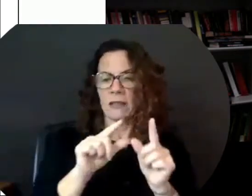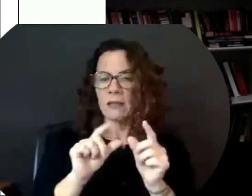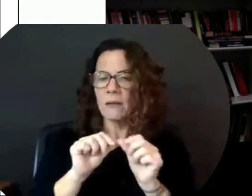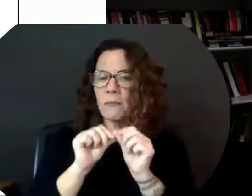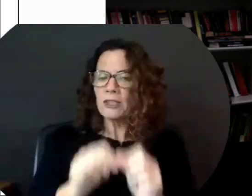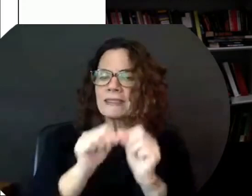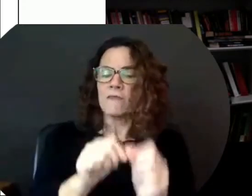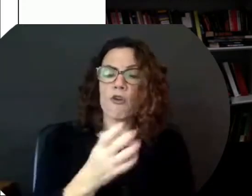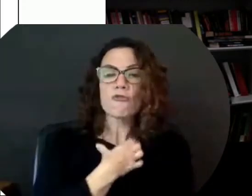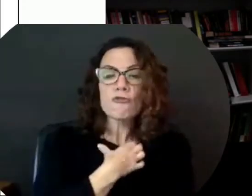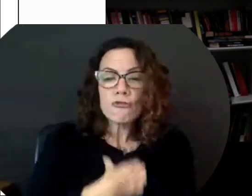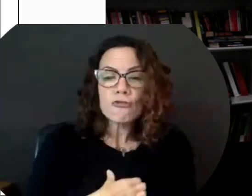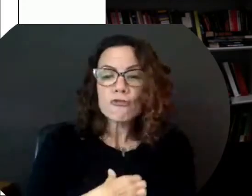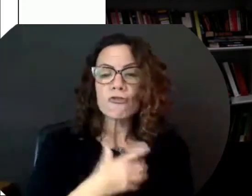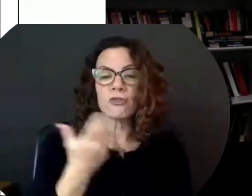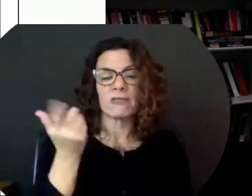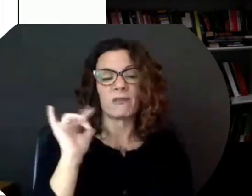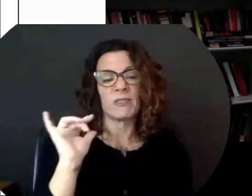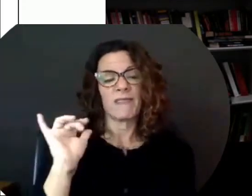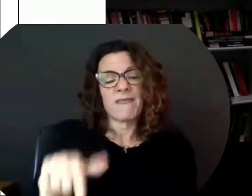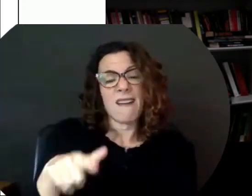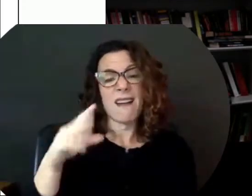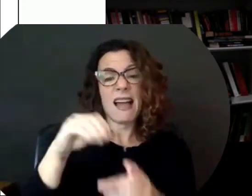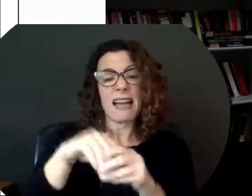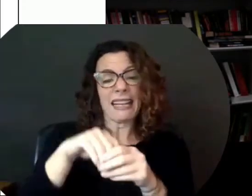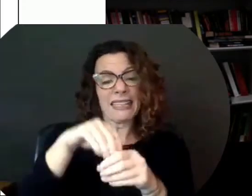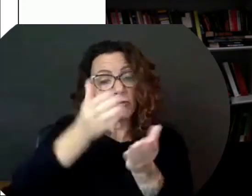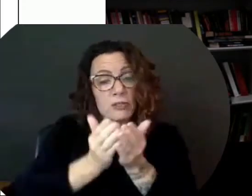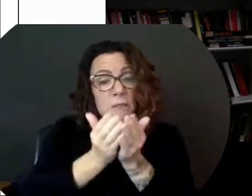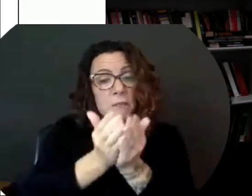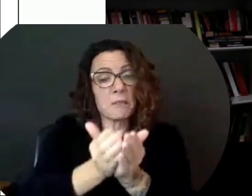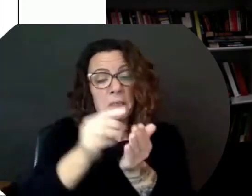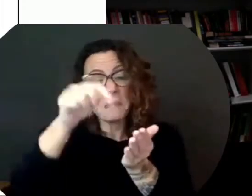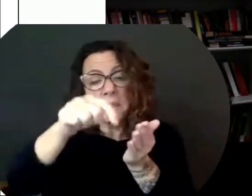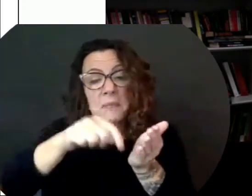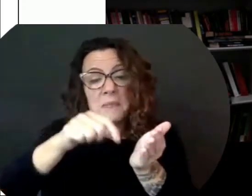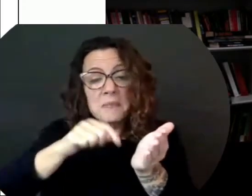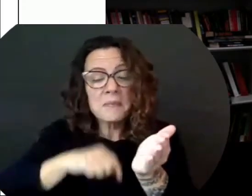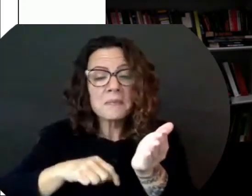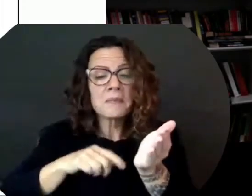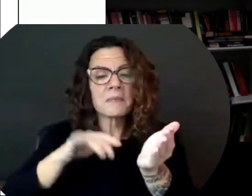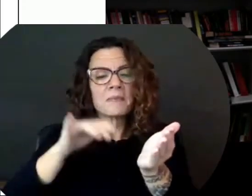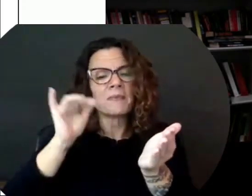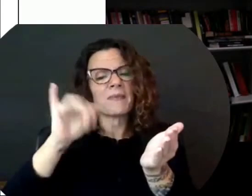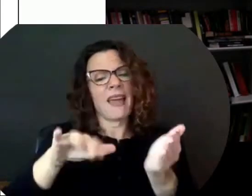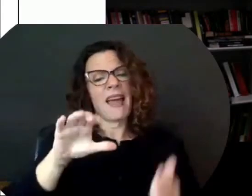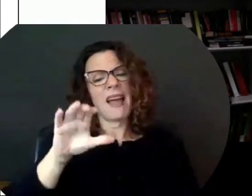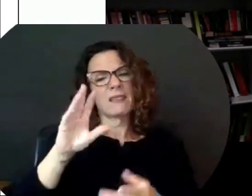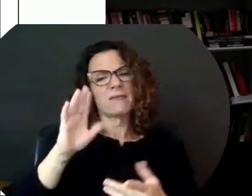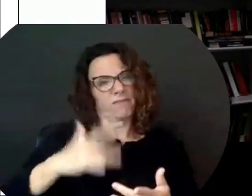in the hull of the ship and in the kind of castles that precede that space, people